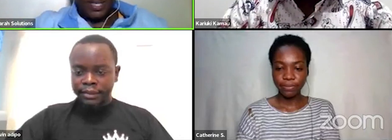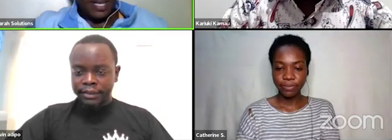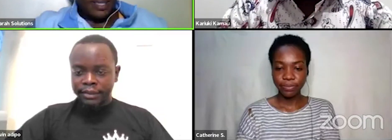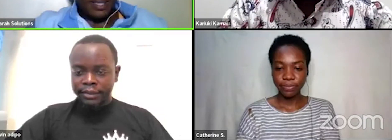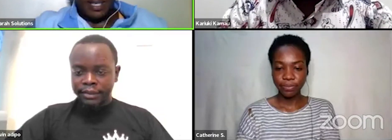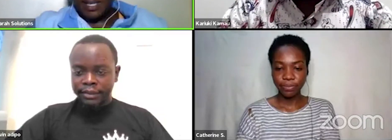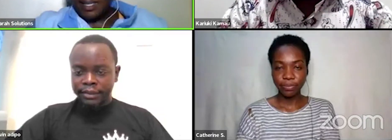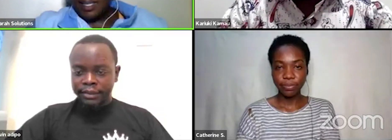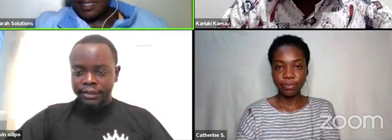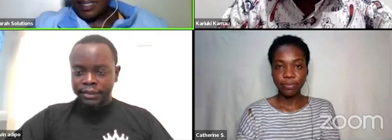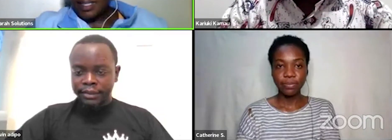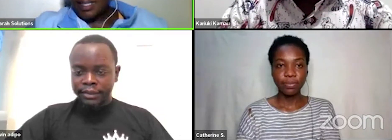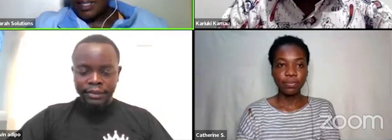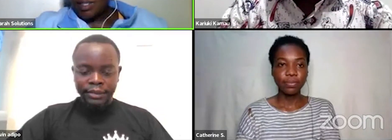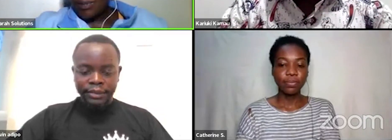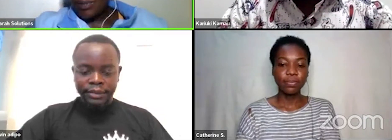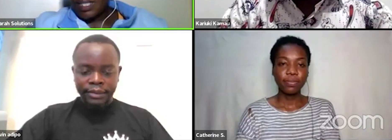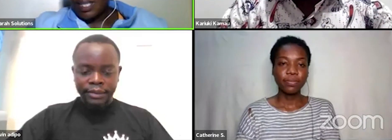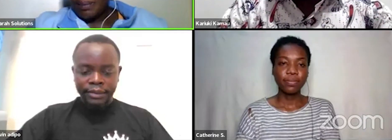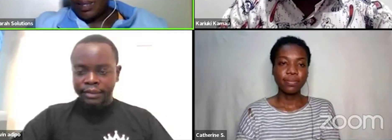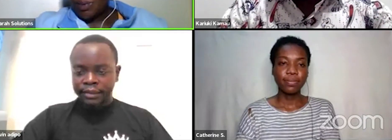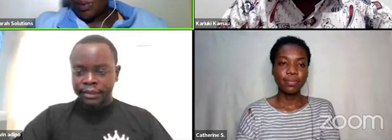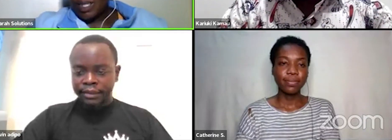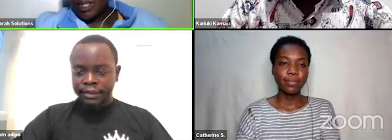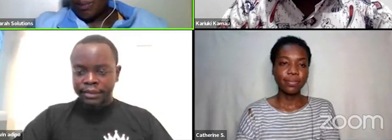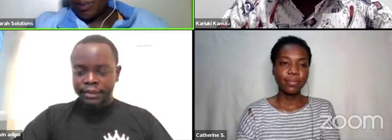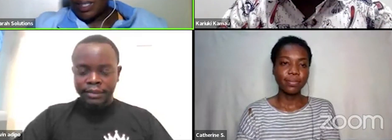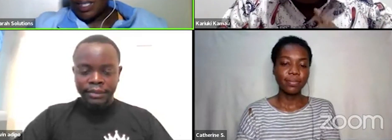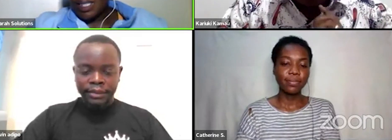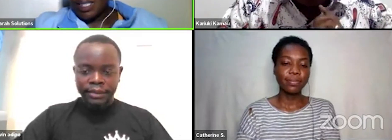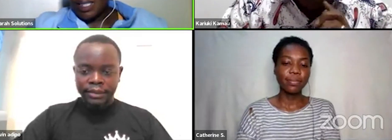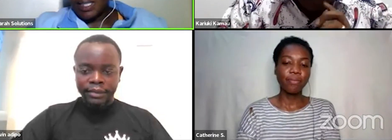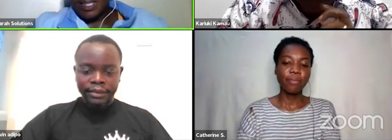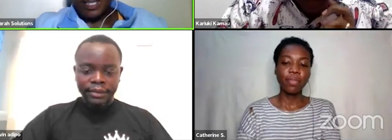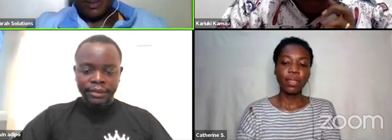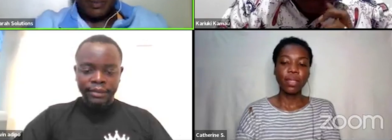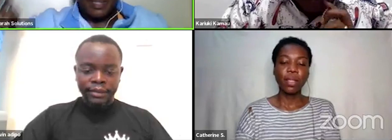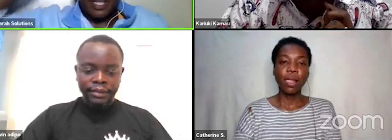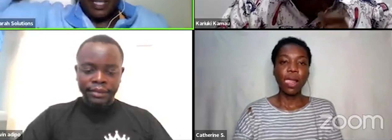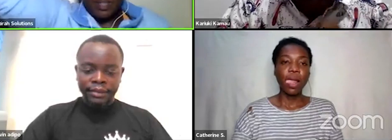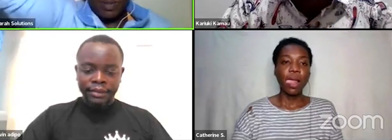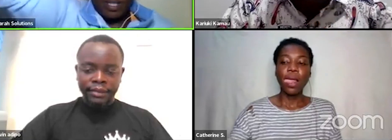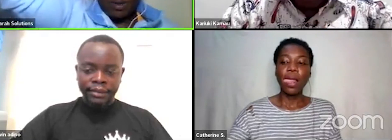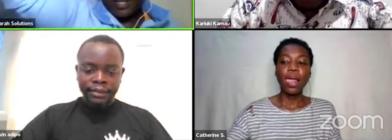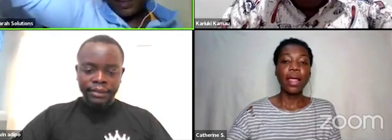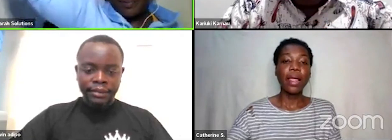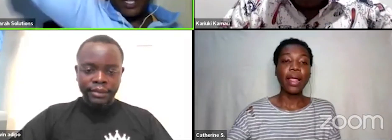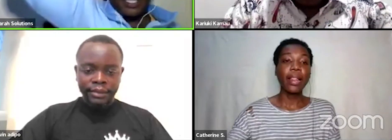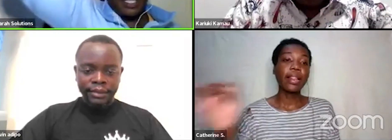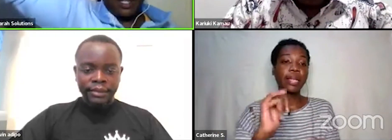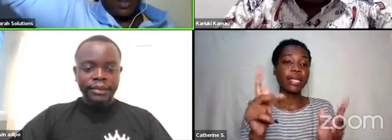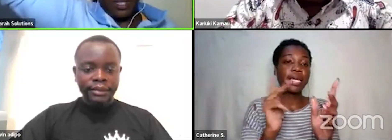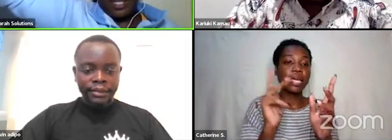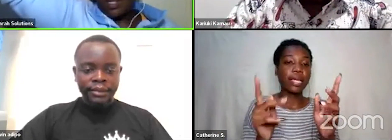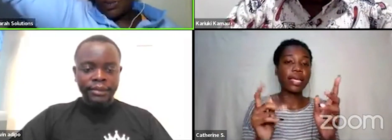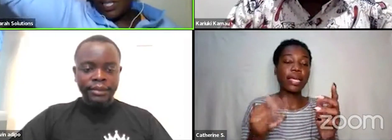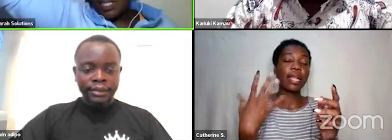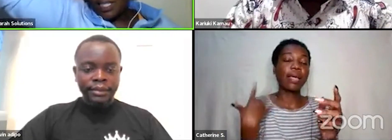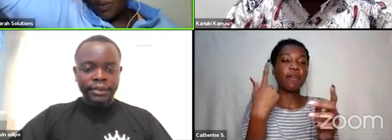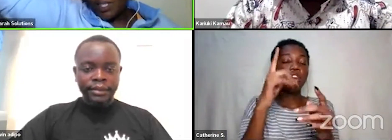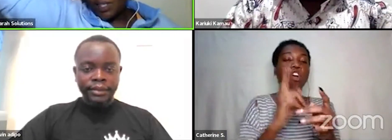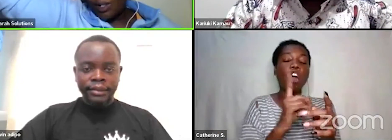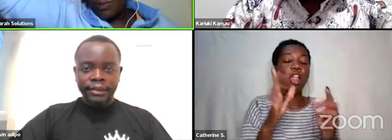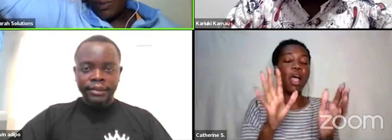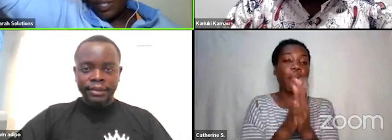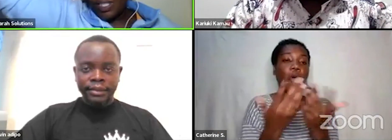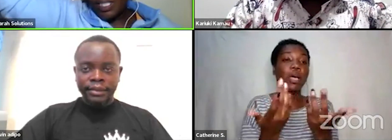There you go, guys. There is KK's office number to order the books, and the website that you can order. In case you need to